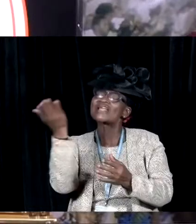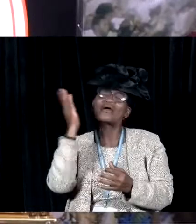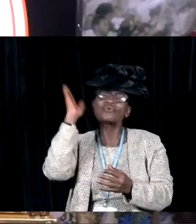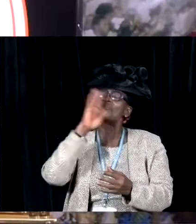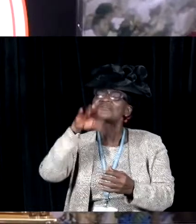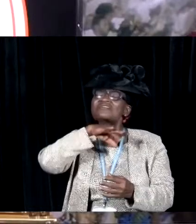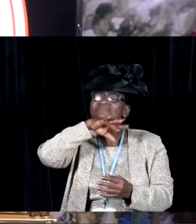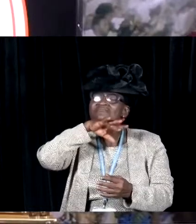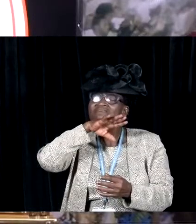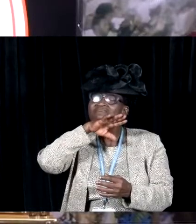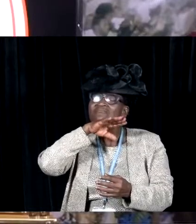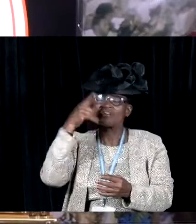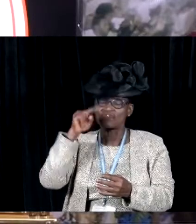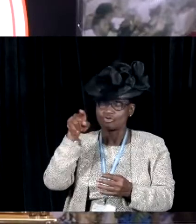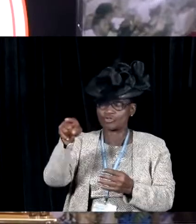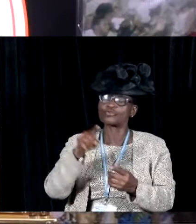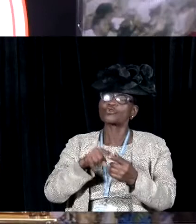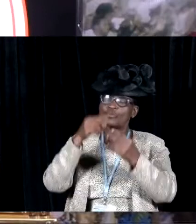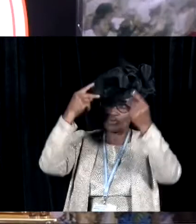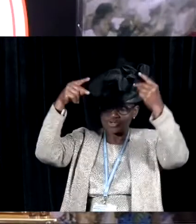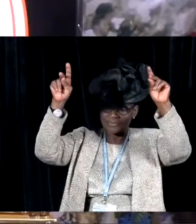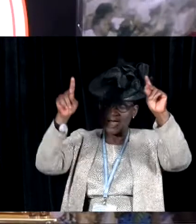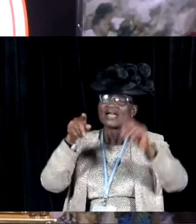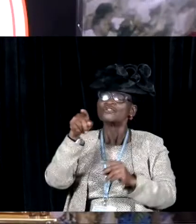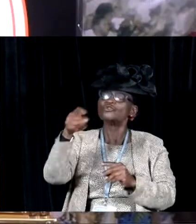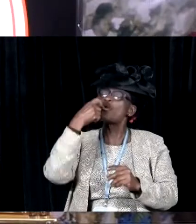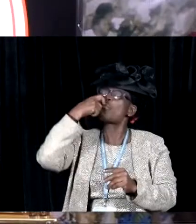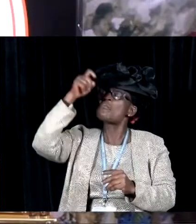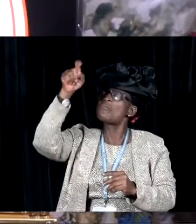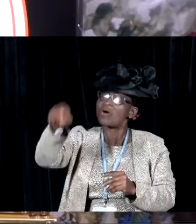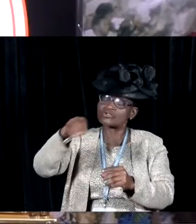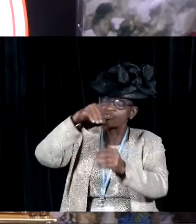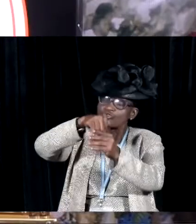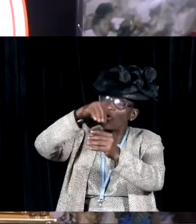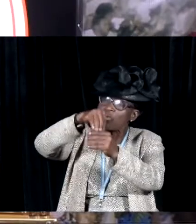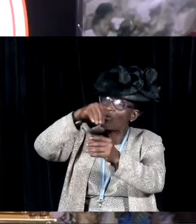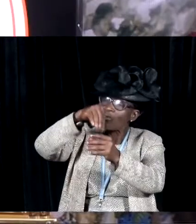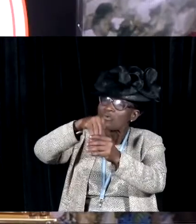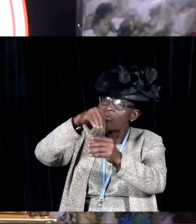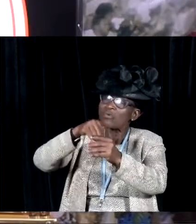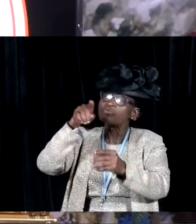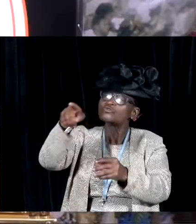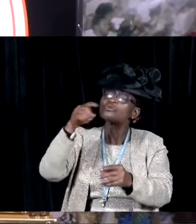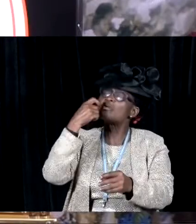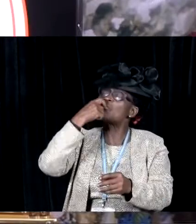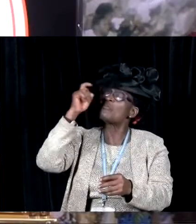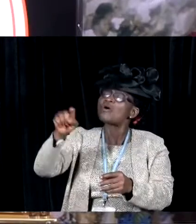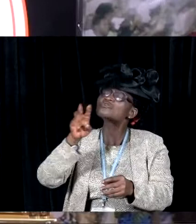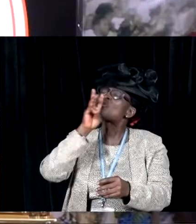For you to prosper, you must sow. You must water.